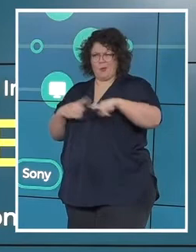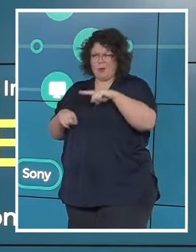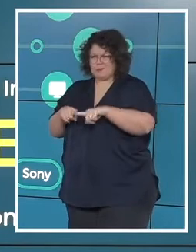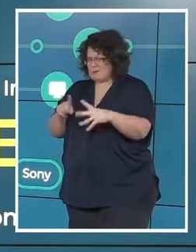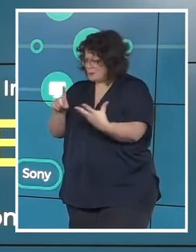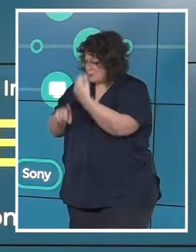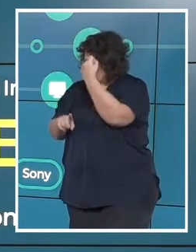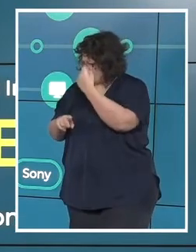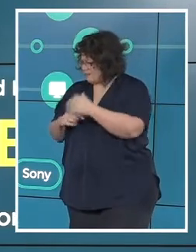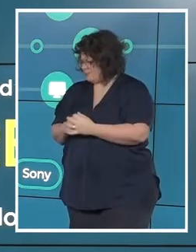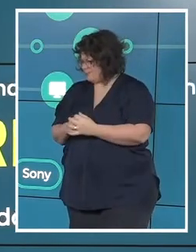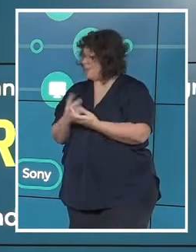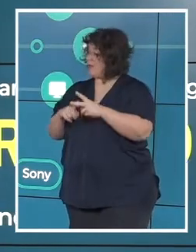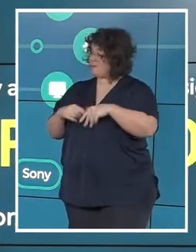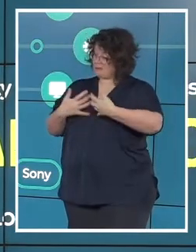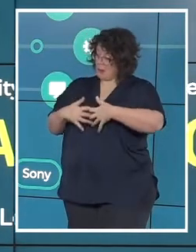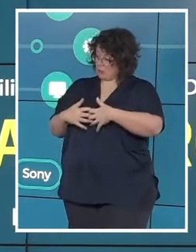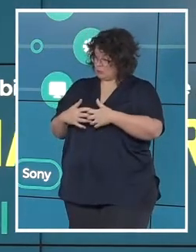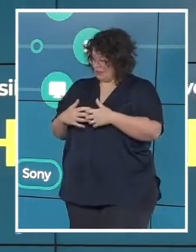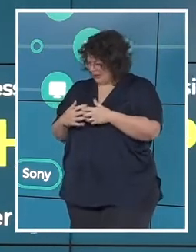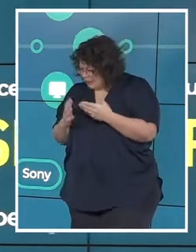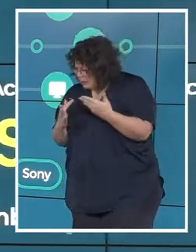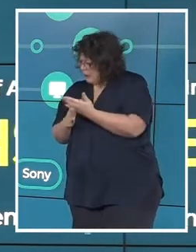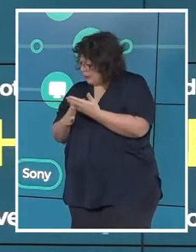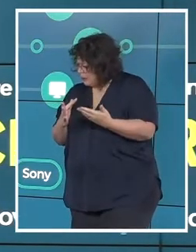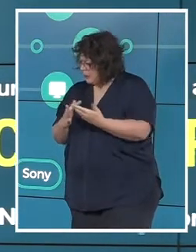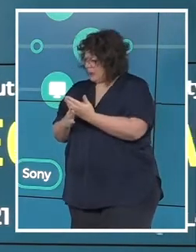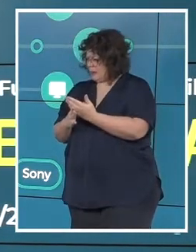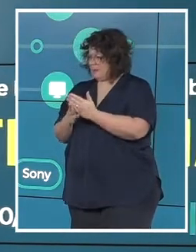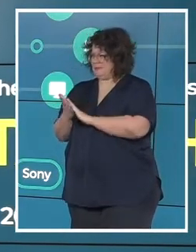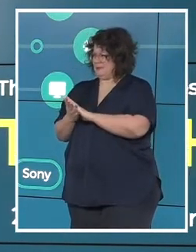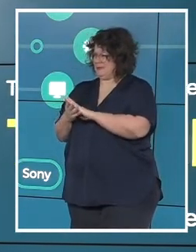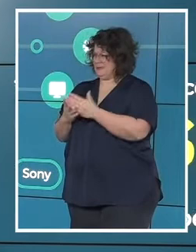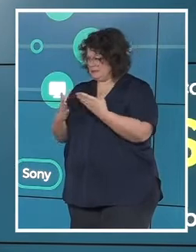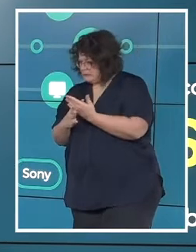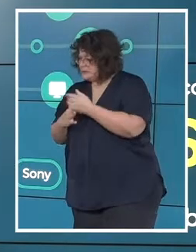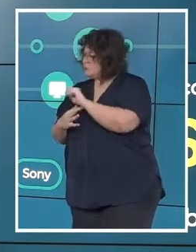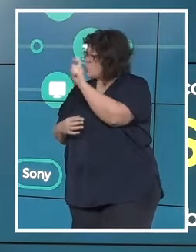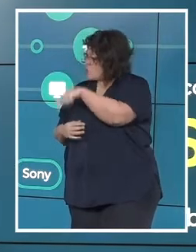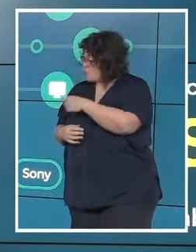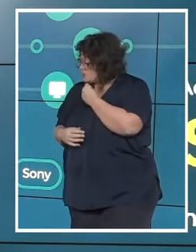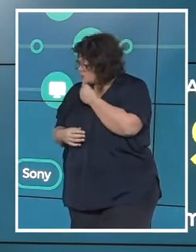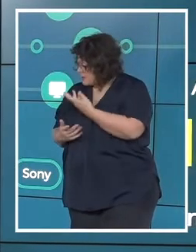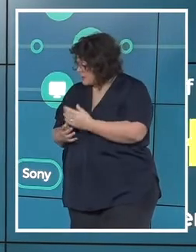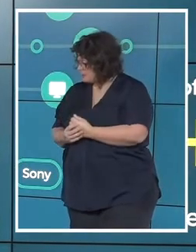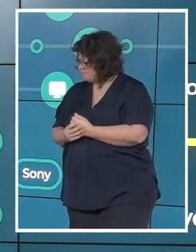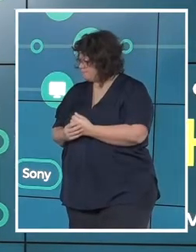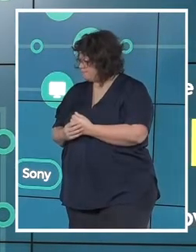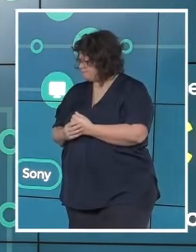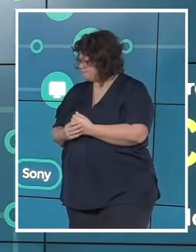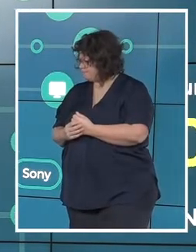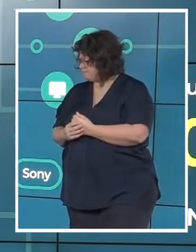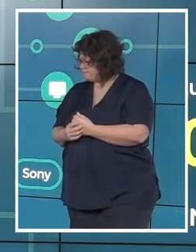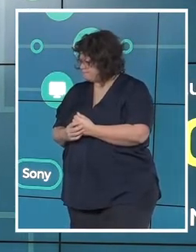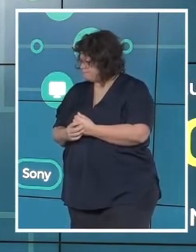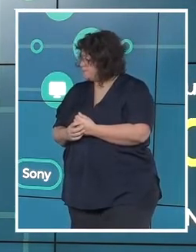your user. And the problem that can actually lead to then is that those loyal